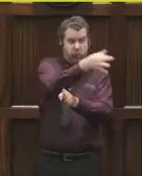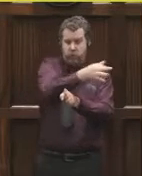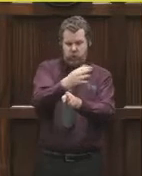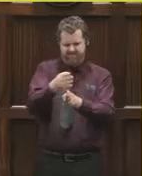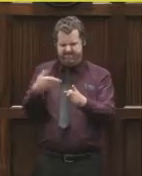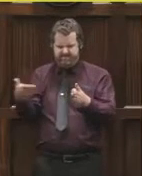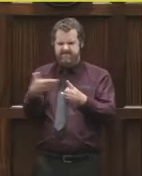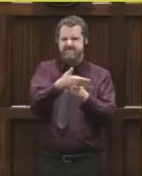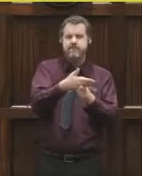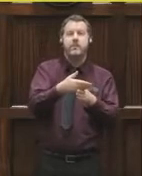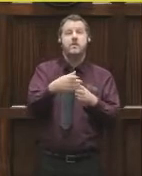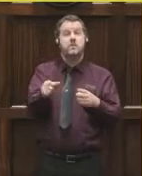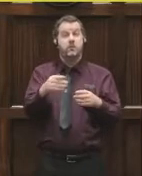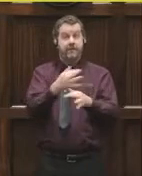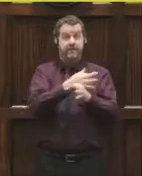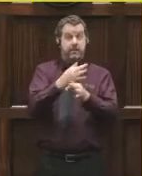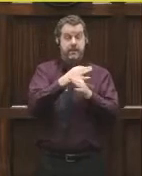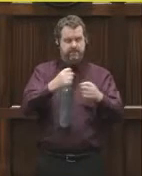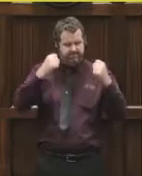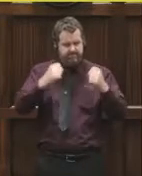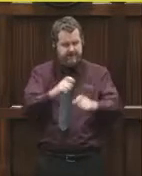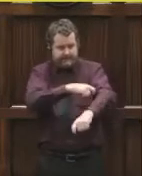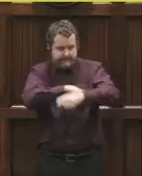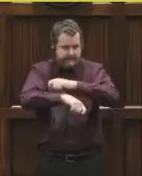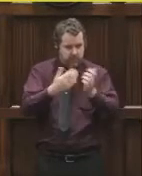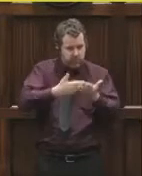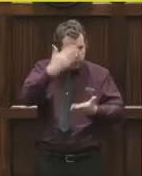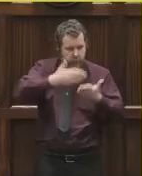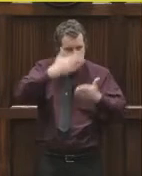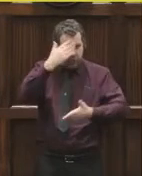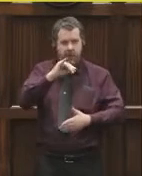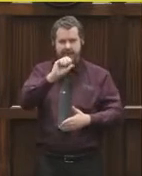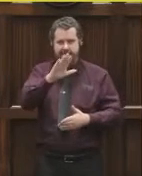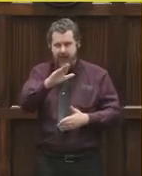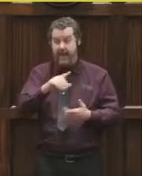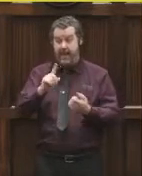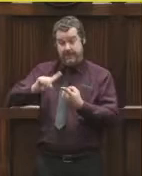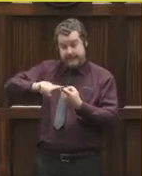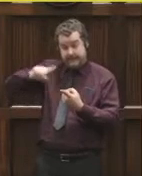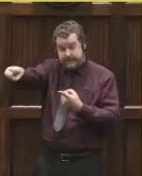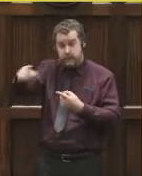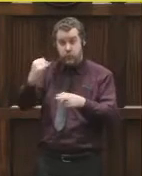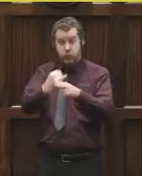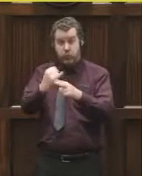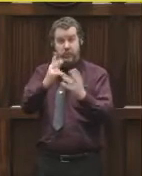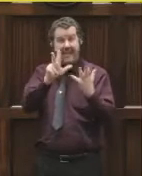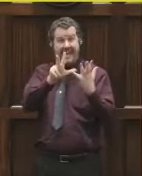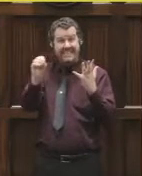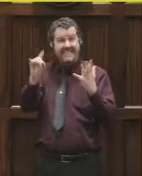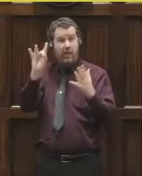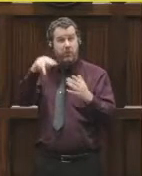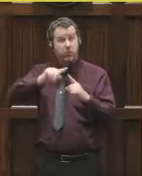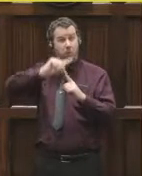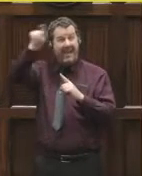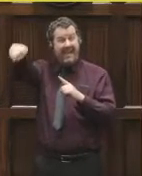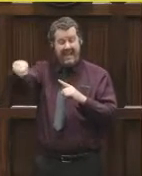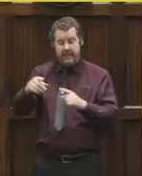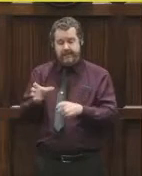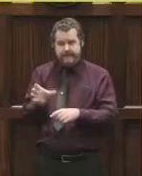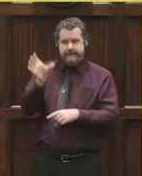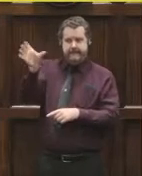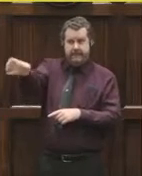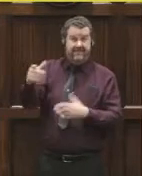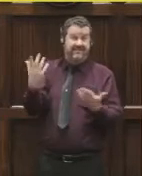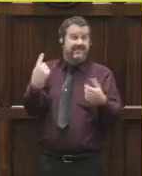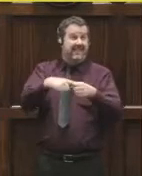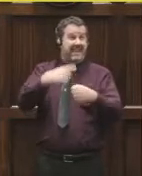focus squarely to learning Irish Sign Language. This family sent their son to a school 80 kilometres away, showing again further barriers